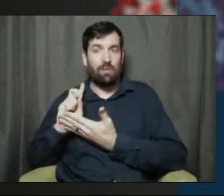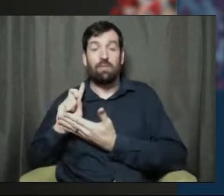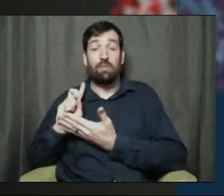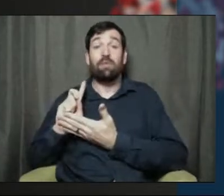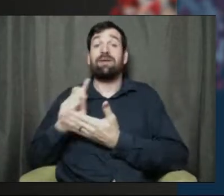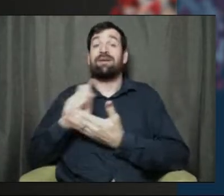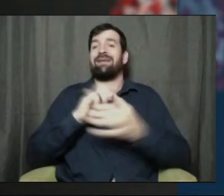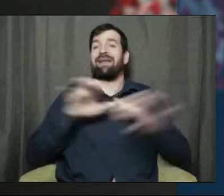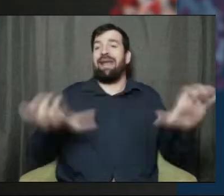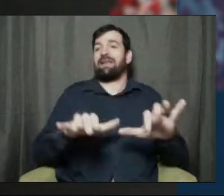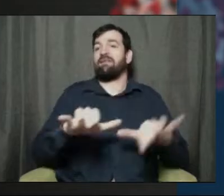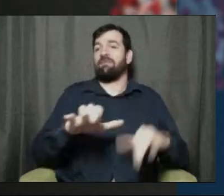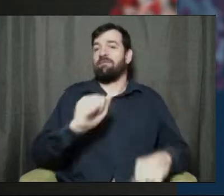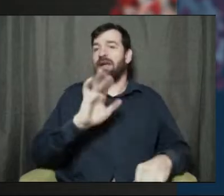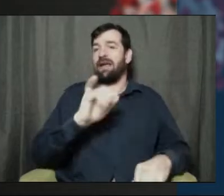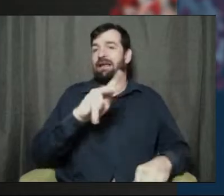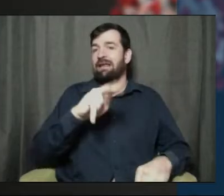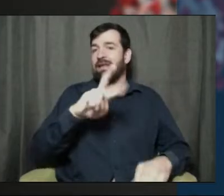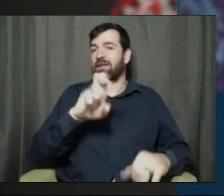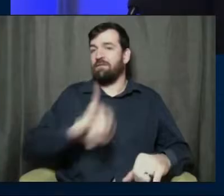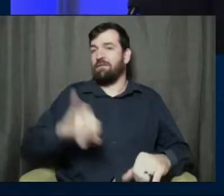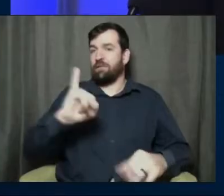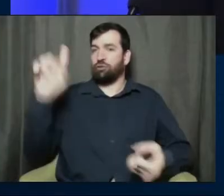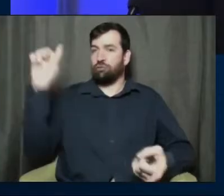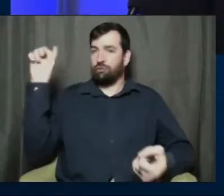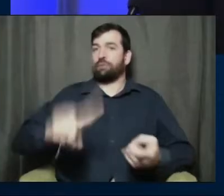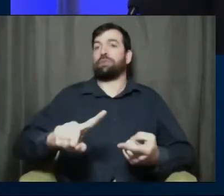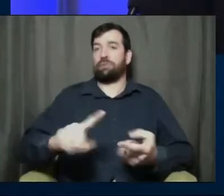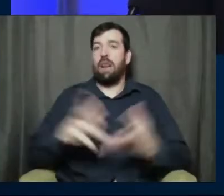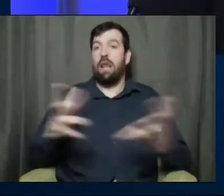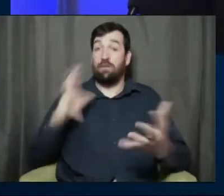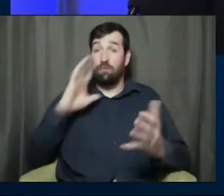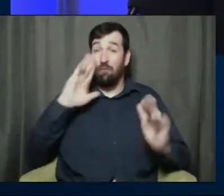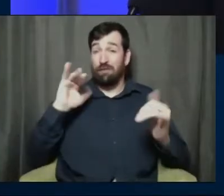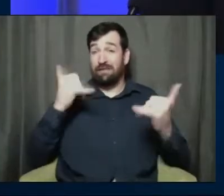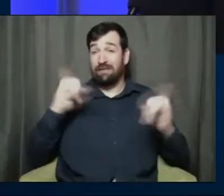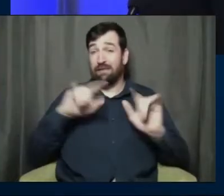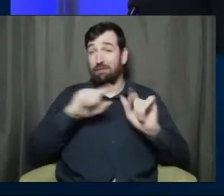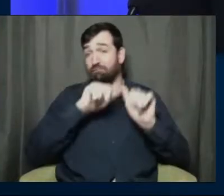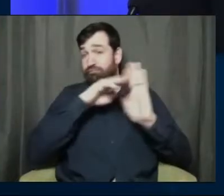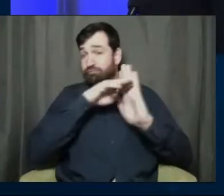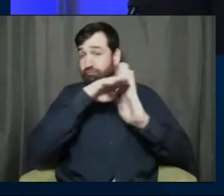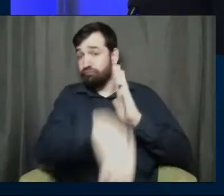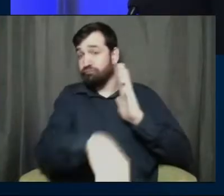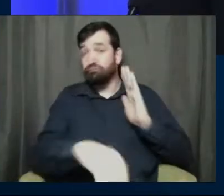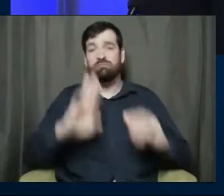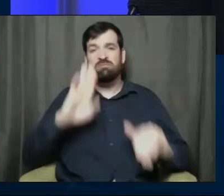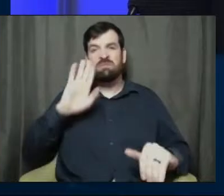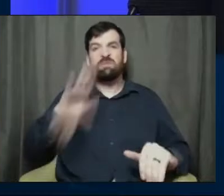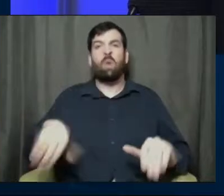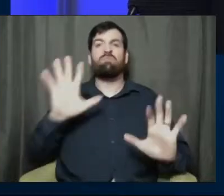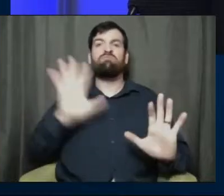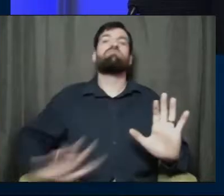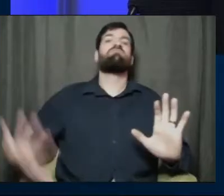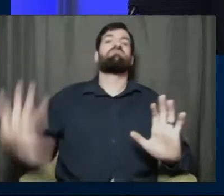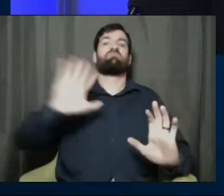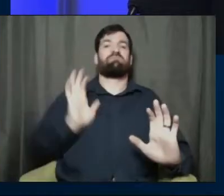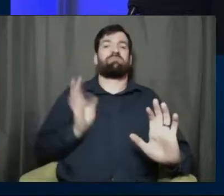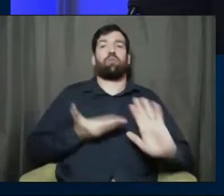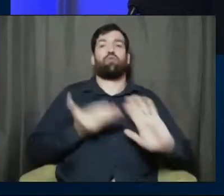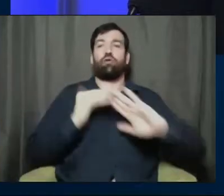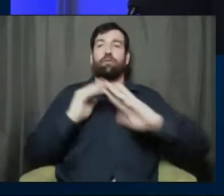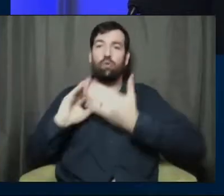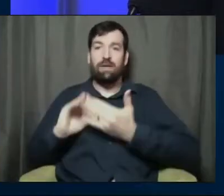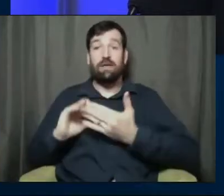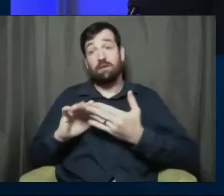come down very nicely. Hopefully they will continue to come down. We know cases all around our community and in the nation